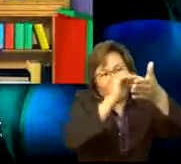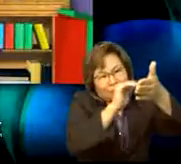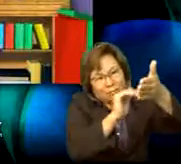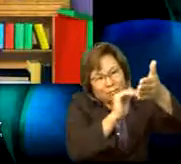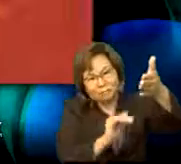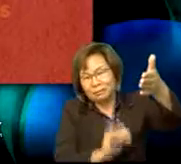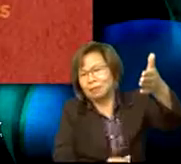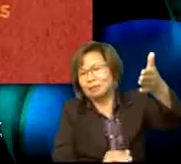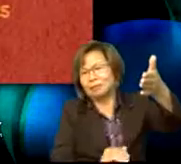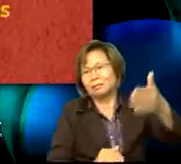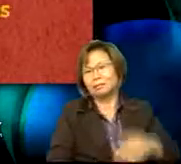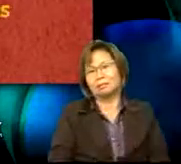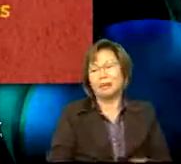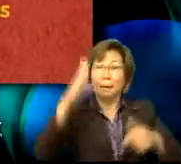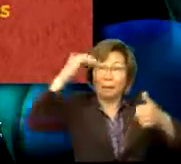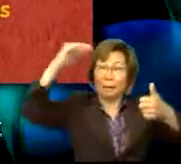list down